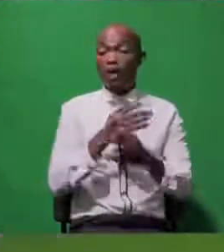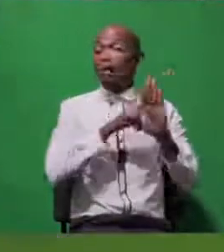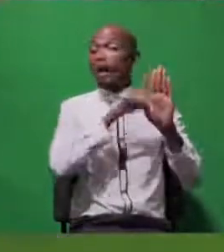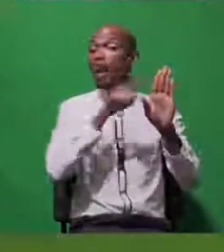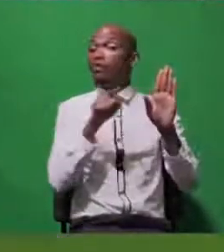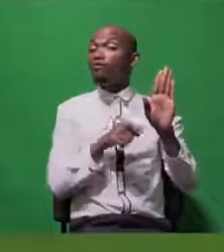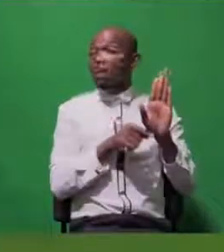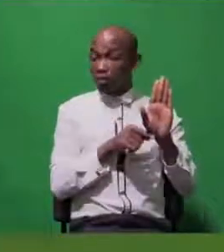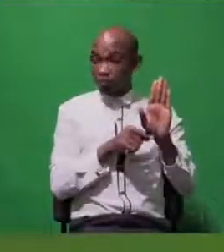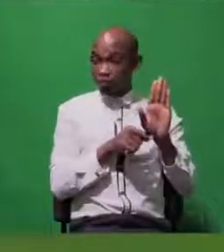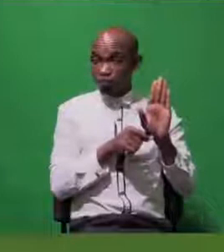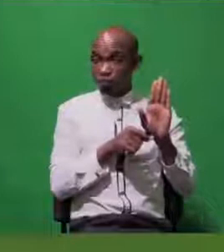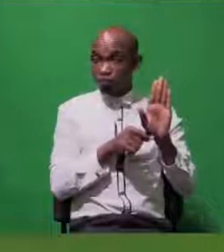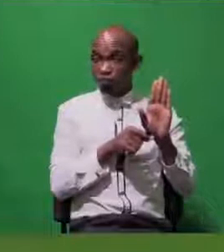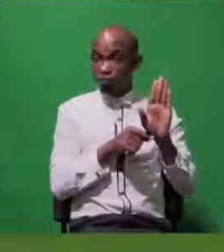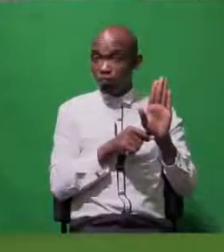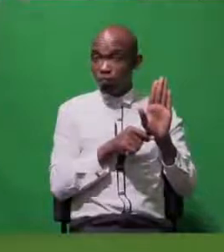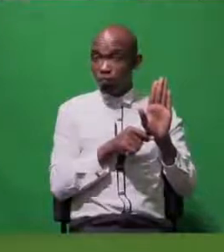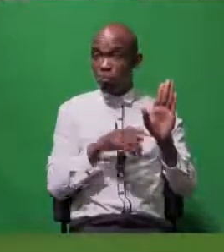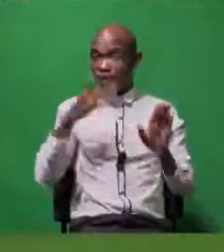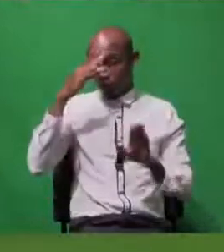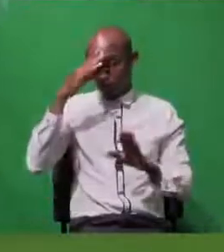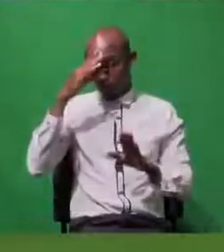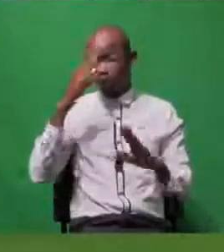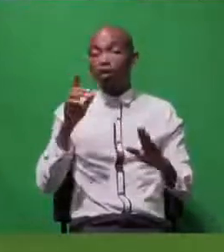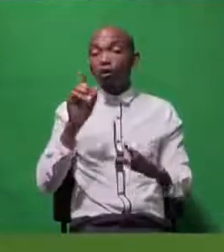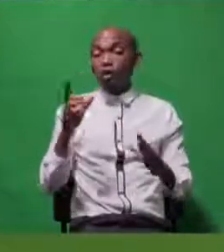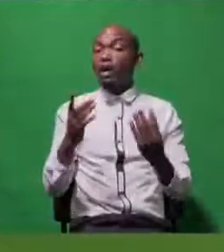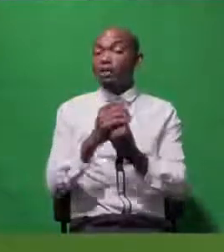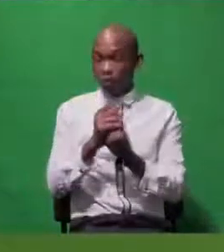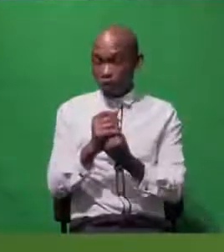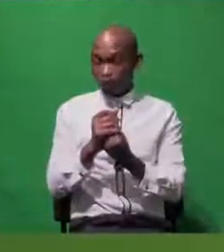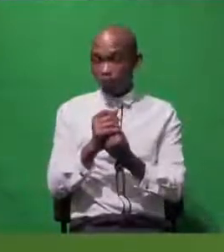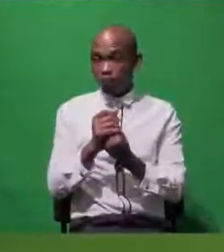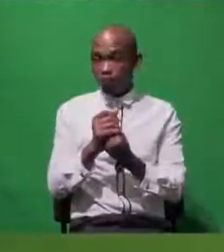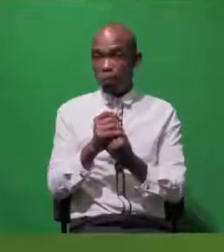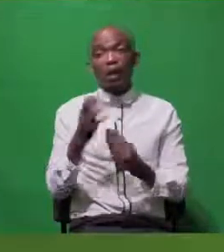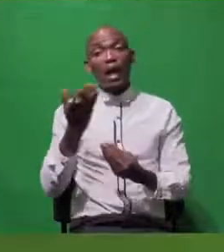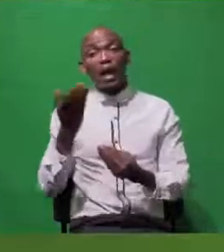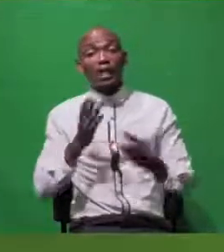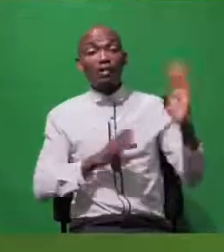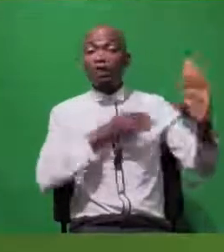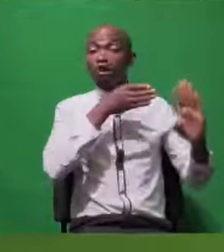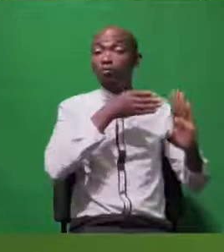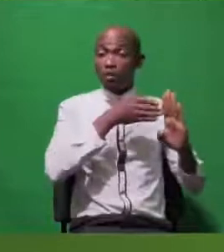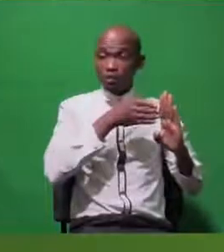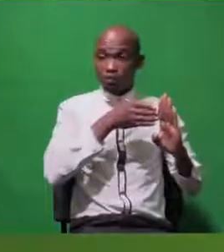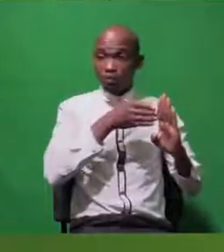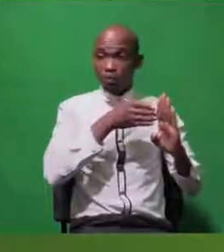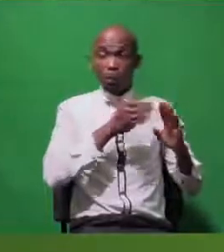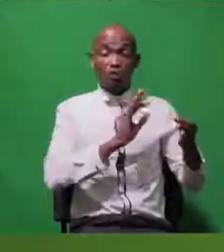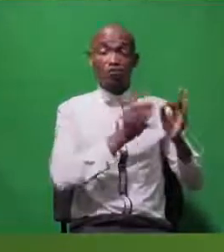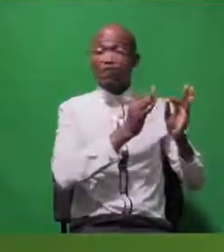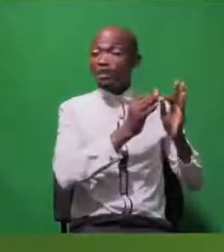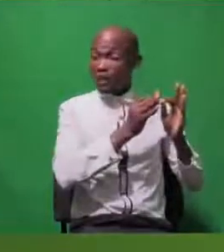divide the Africans. I hope we're together. Another objective is to facilitate